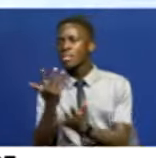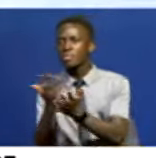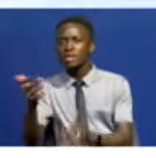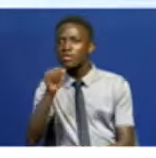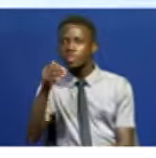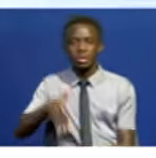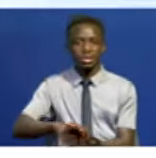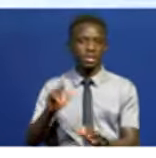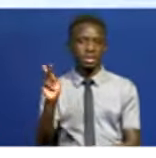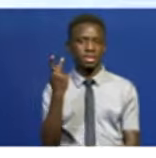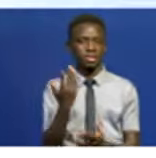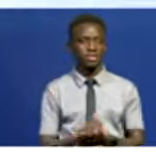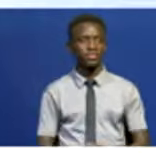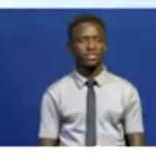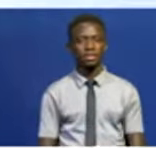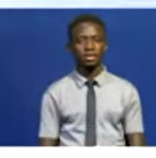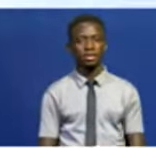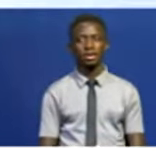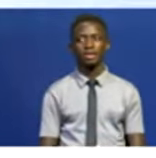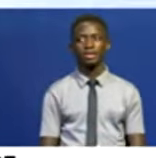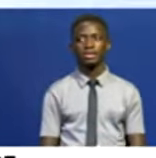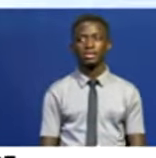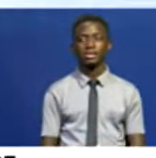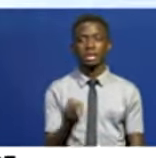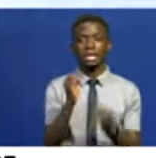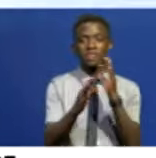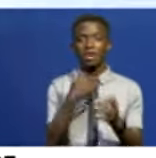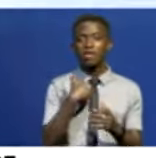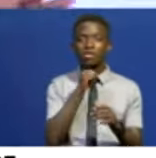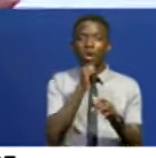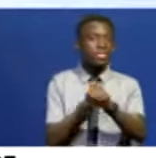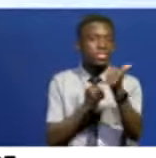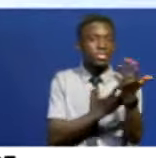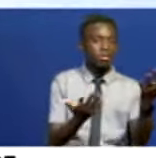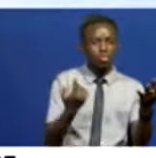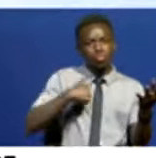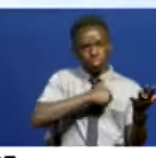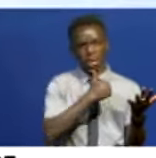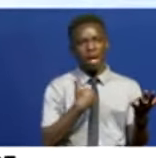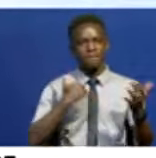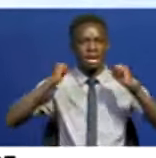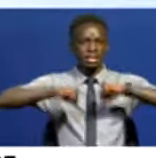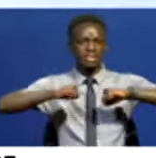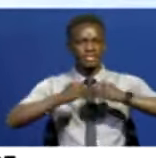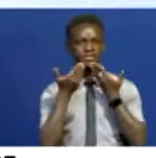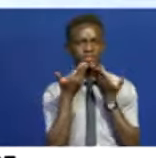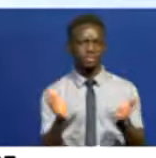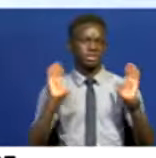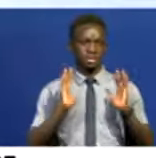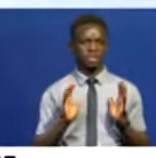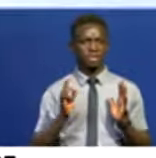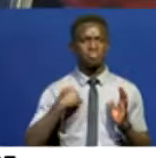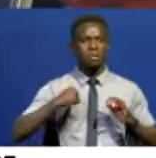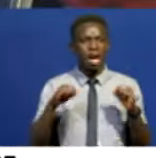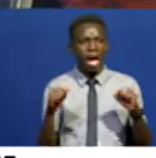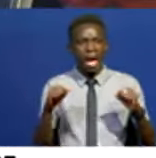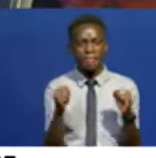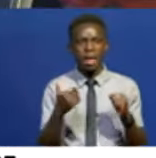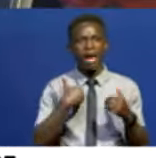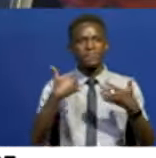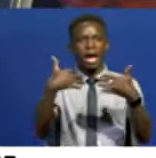Kenya if it is not something else? So we have agreed, and I'm very happy that there are companies today who have